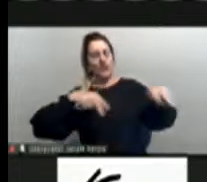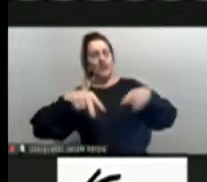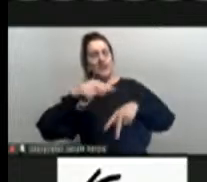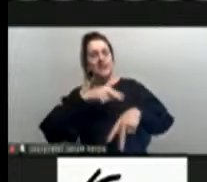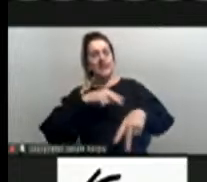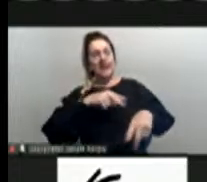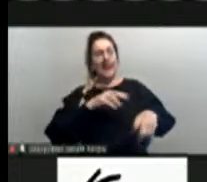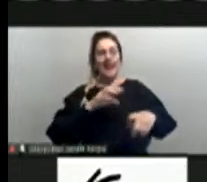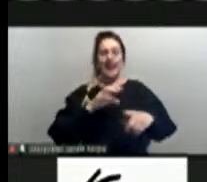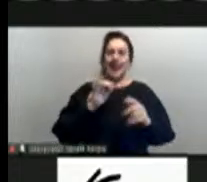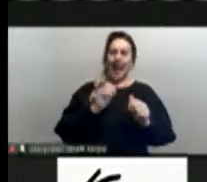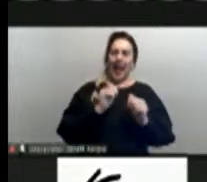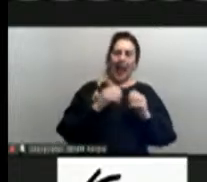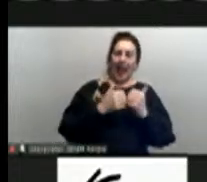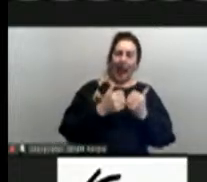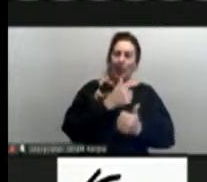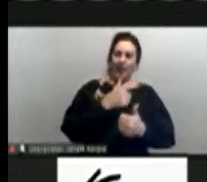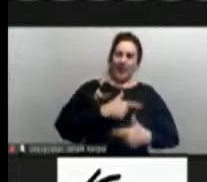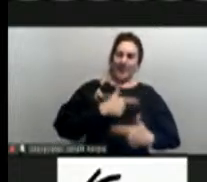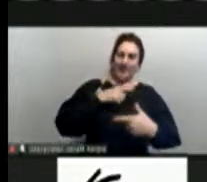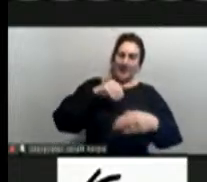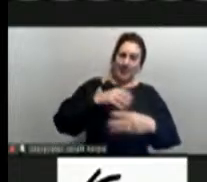jail cells, as well as